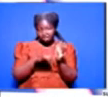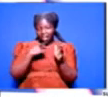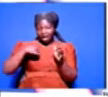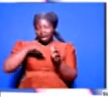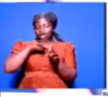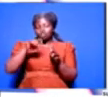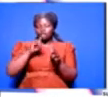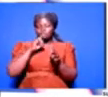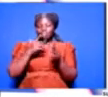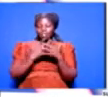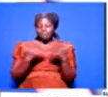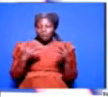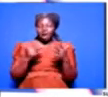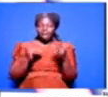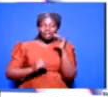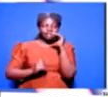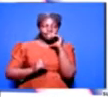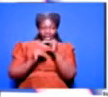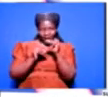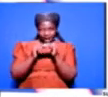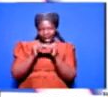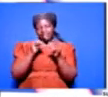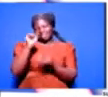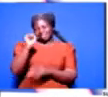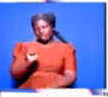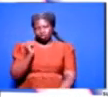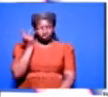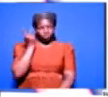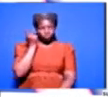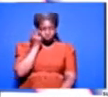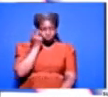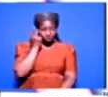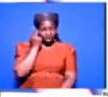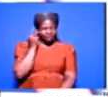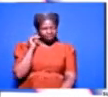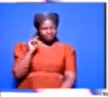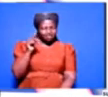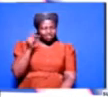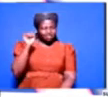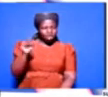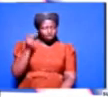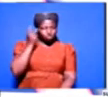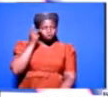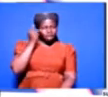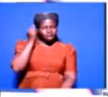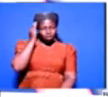What is South Korea known for? Look, it is all the things that Kibaki stood for. Industrialization.